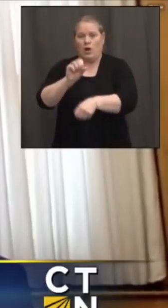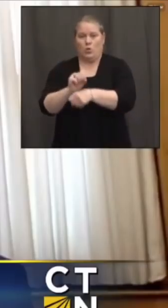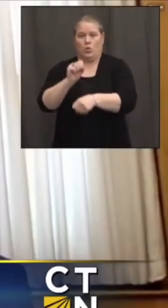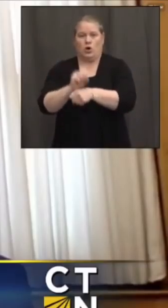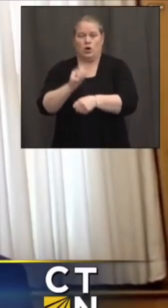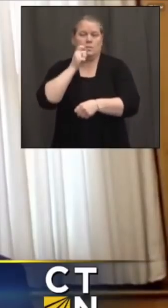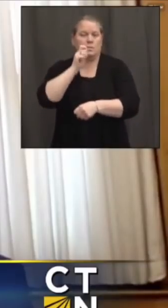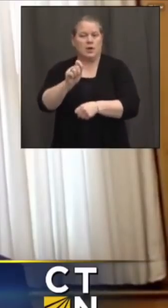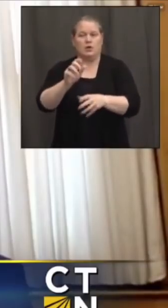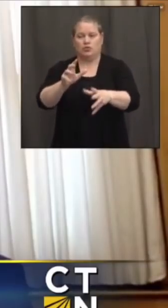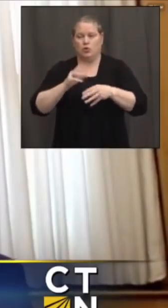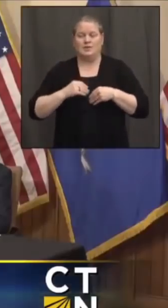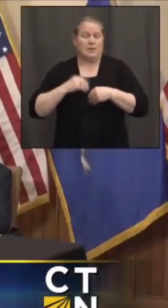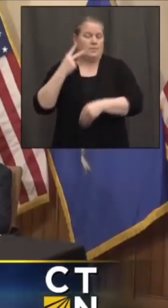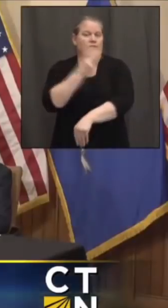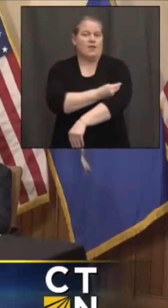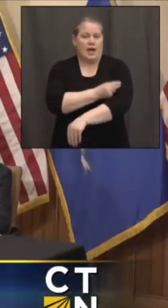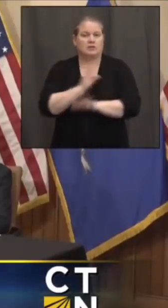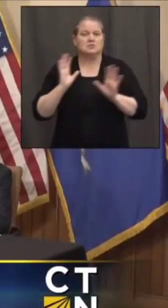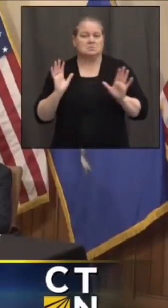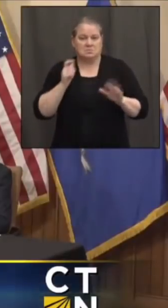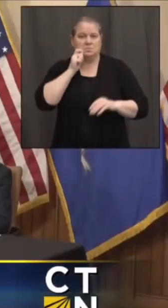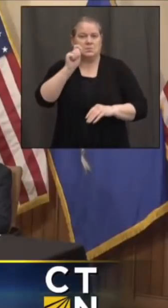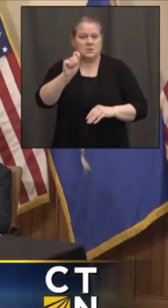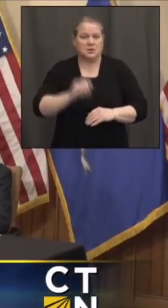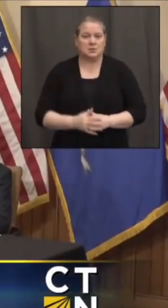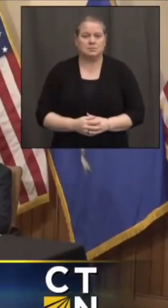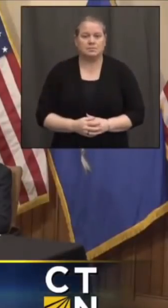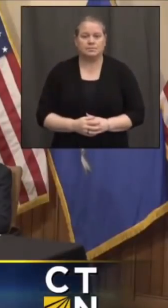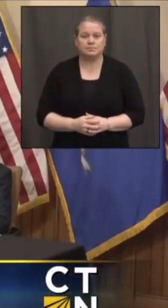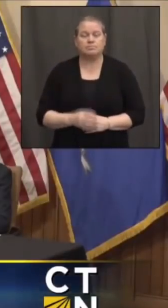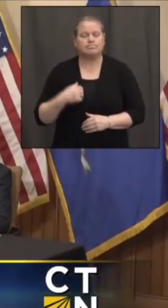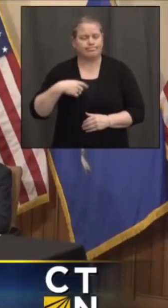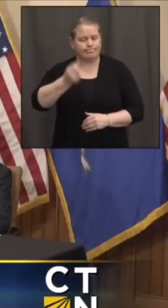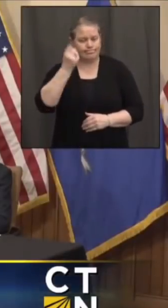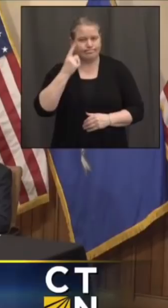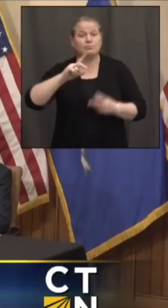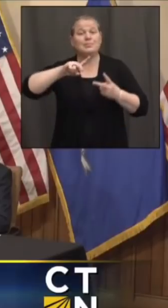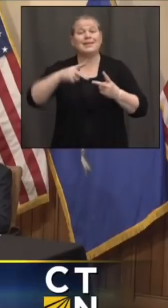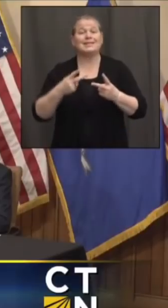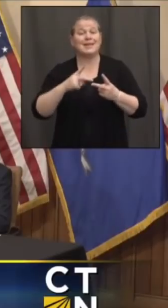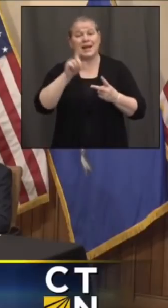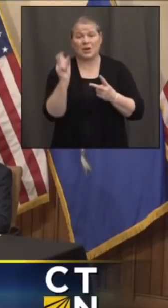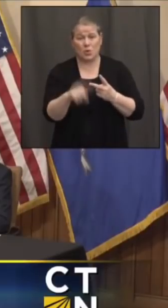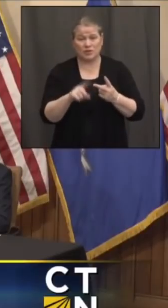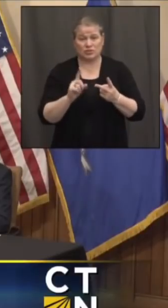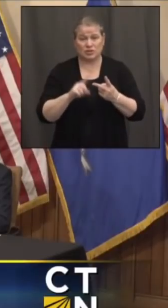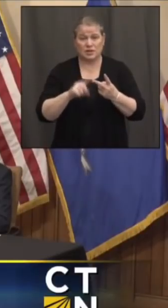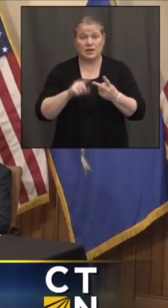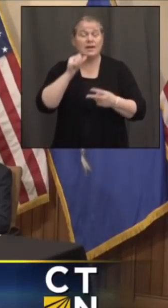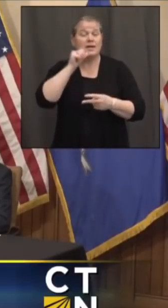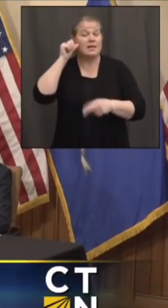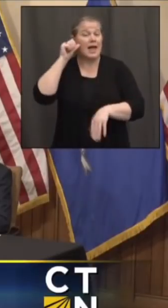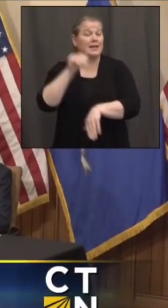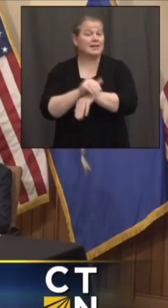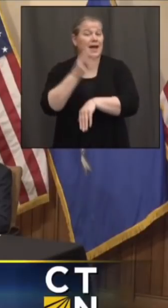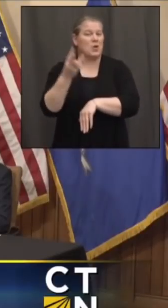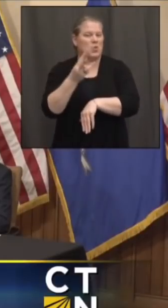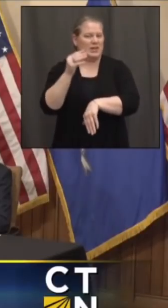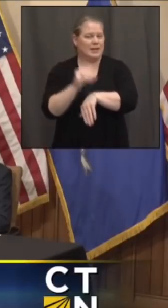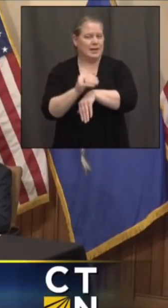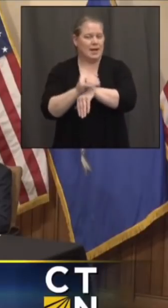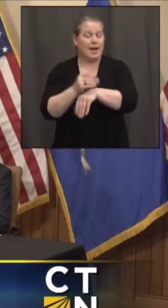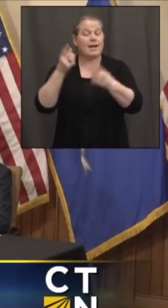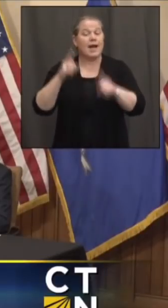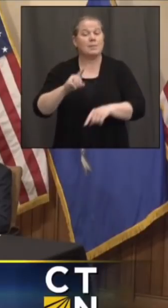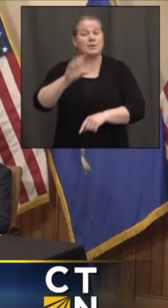state. Gotcha. Also, too, just following up on what we've heard from last night, late Wednesday evening, the CDC director